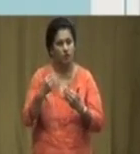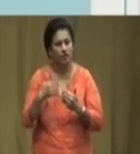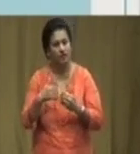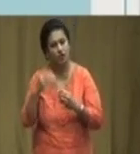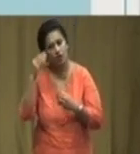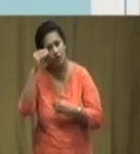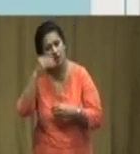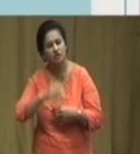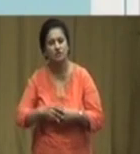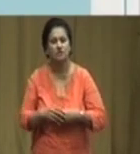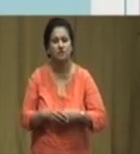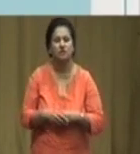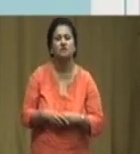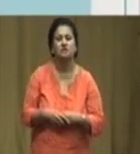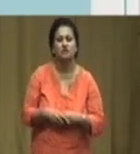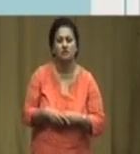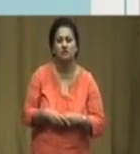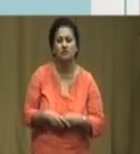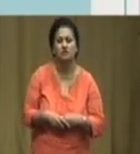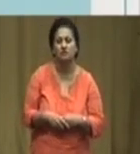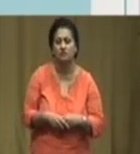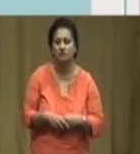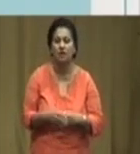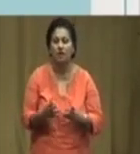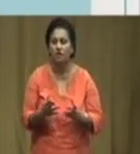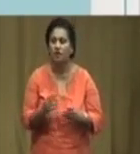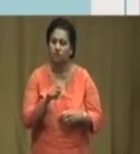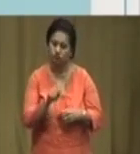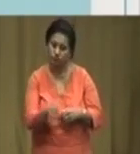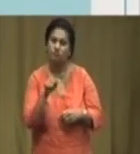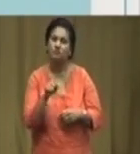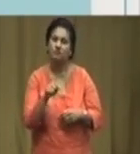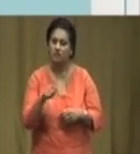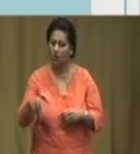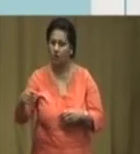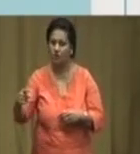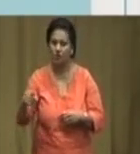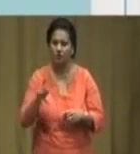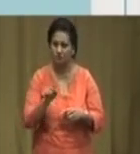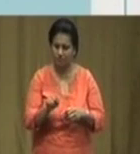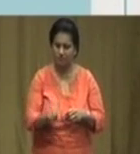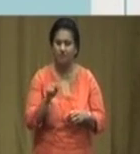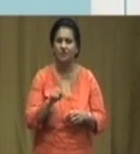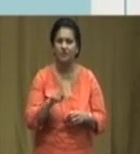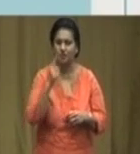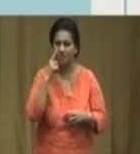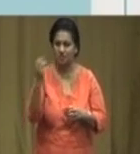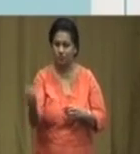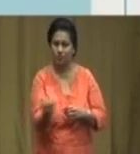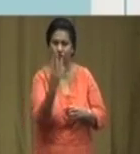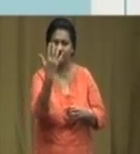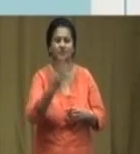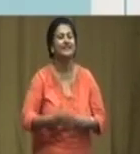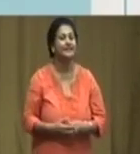residency status, international and so on, and whether you're sponsored, and then you just hit the continue button, calculate. So it's pretty neat. So thanks to Deepak and the